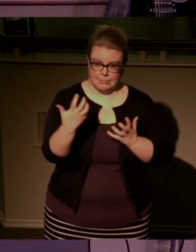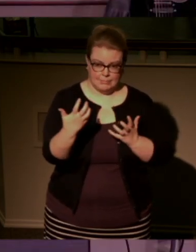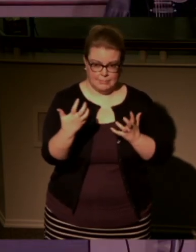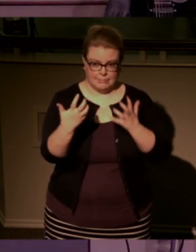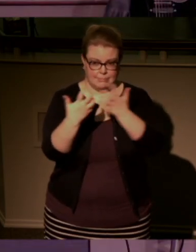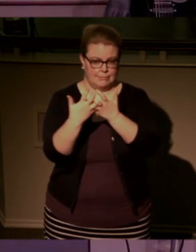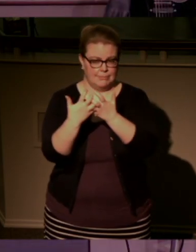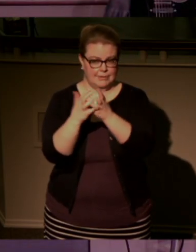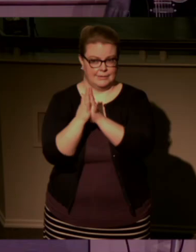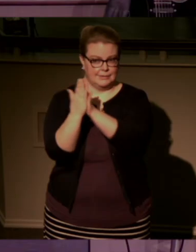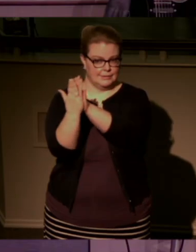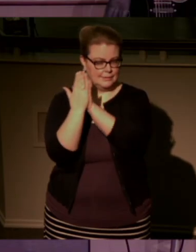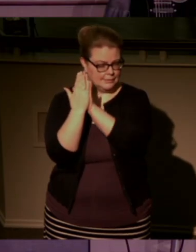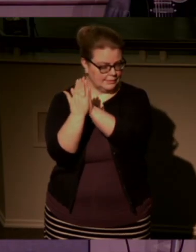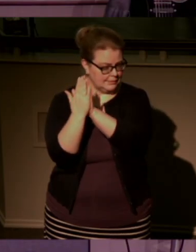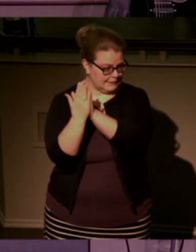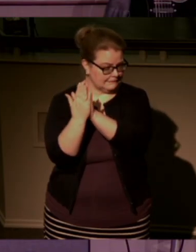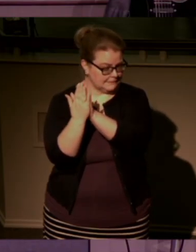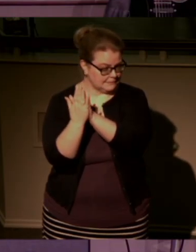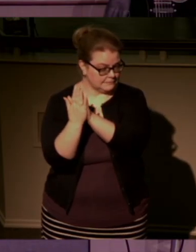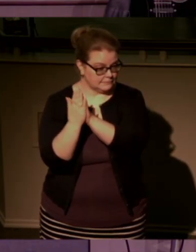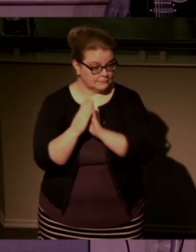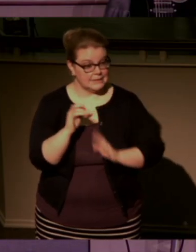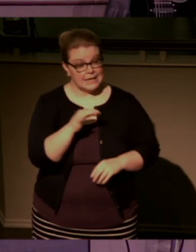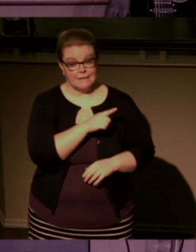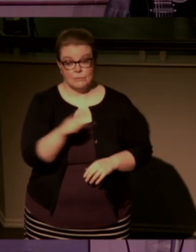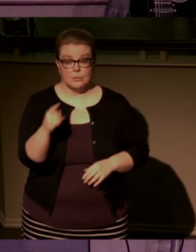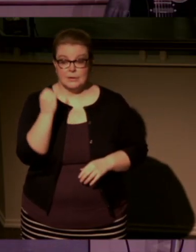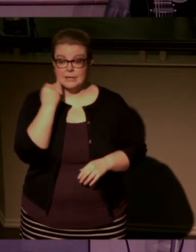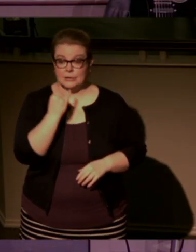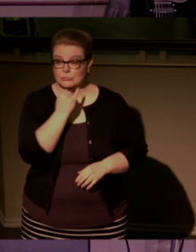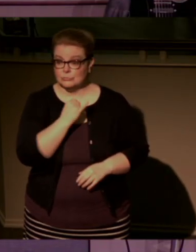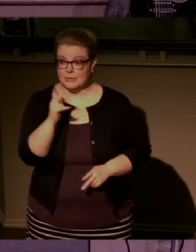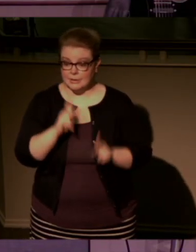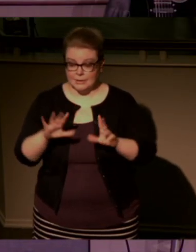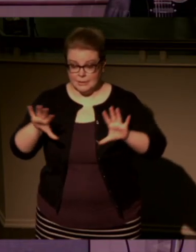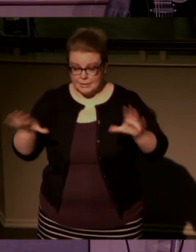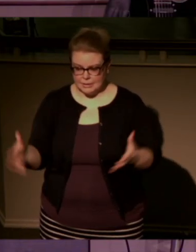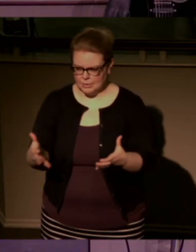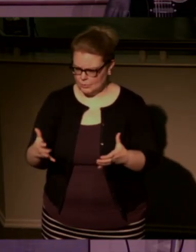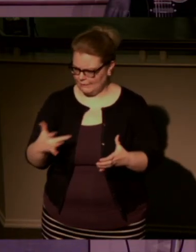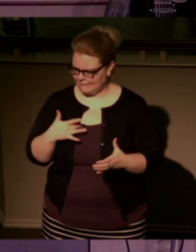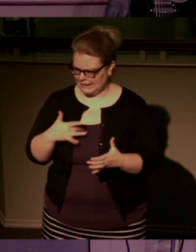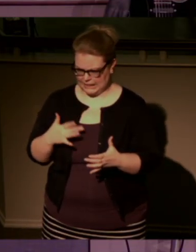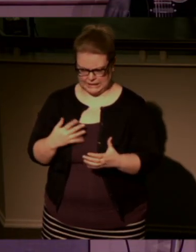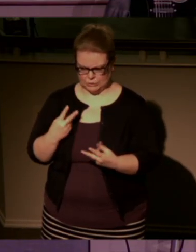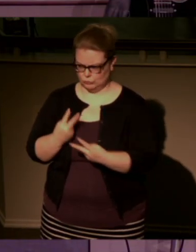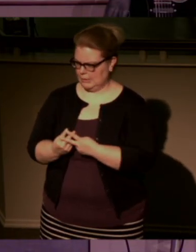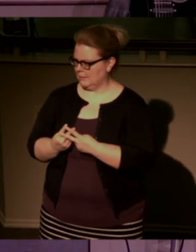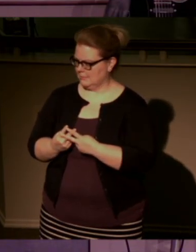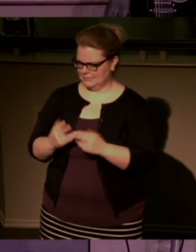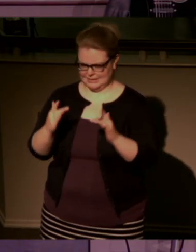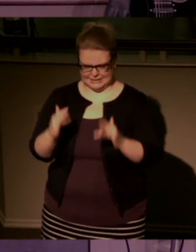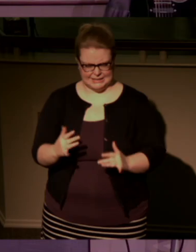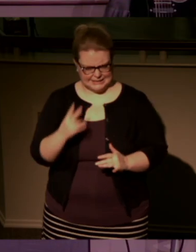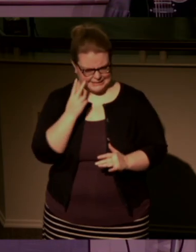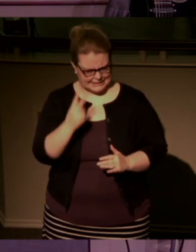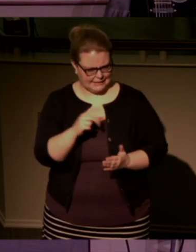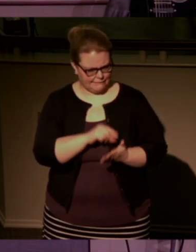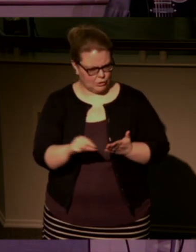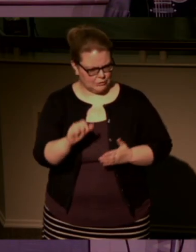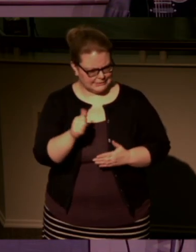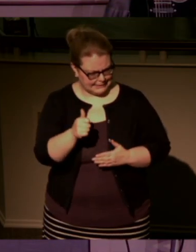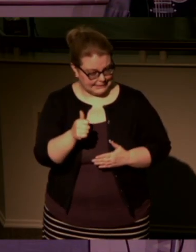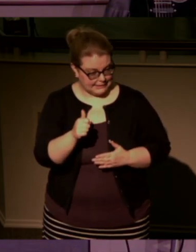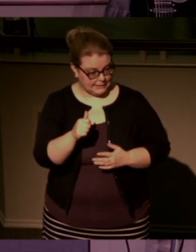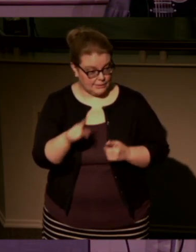likeness. Now, if you're Israel, you're in the trap. Look at verse 10, what happens, chapter 14, verse 10.